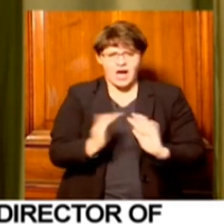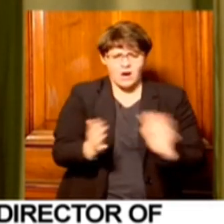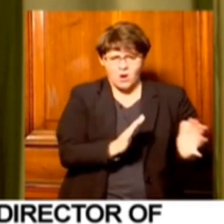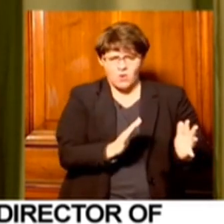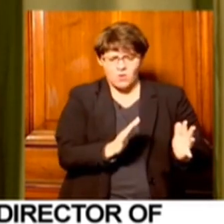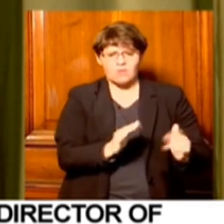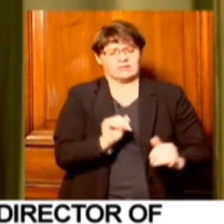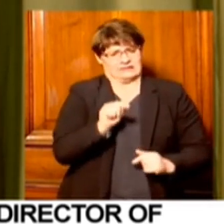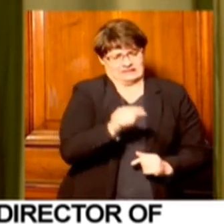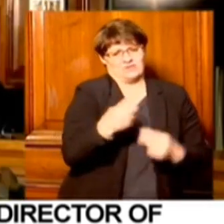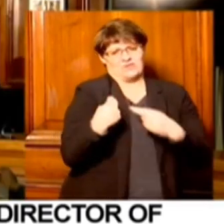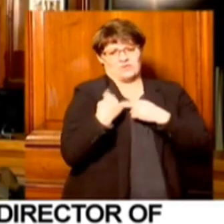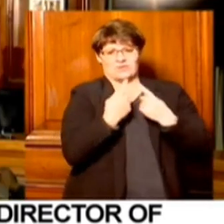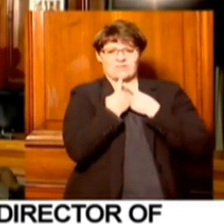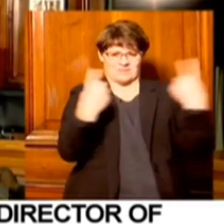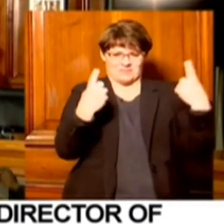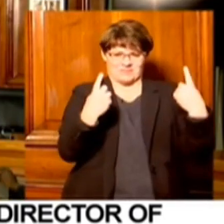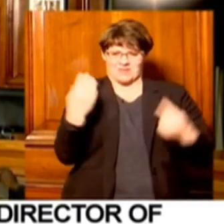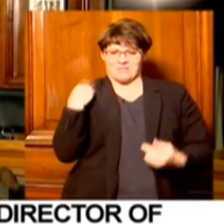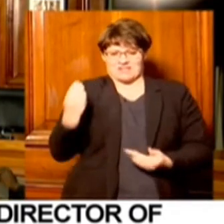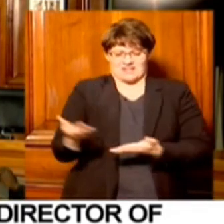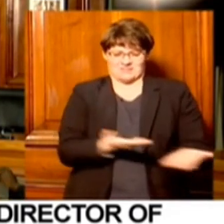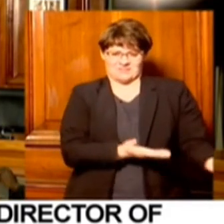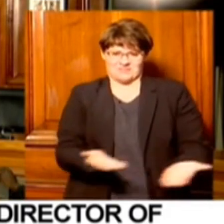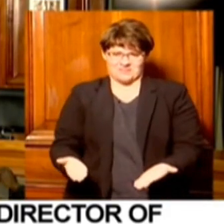sector. Minister.